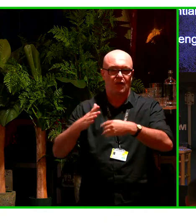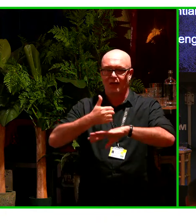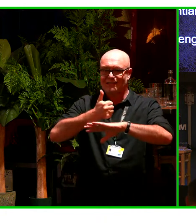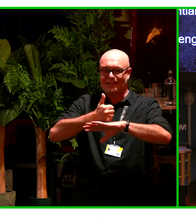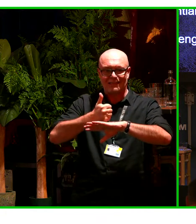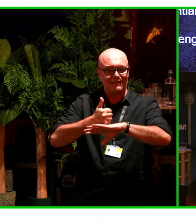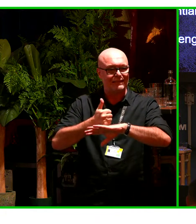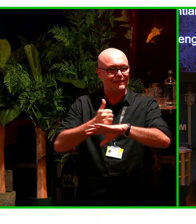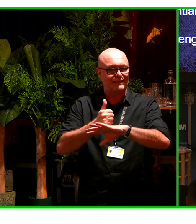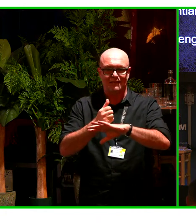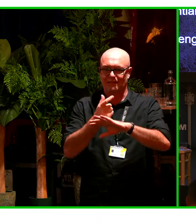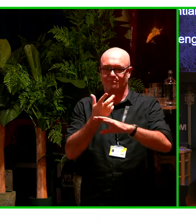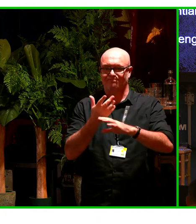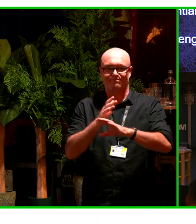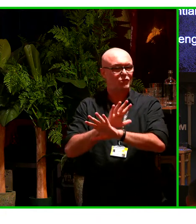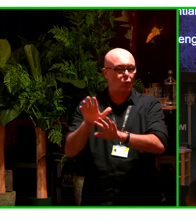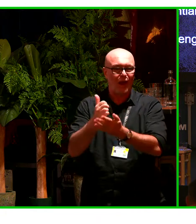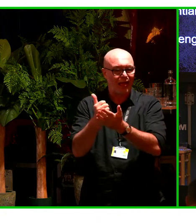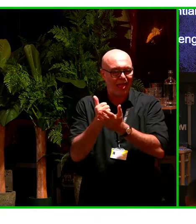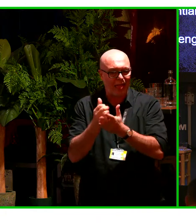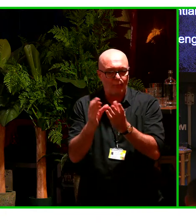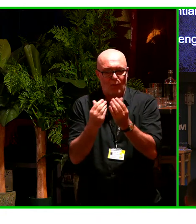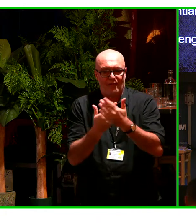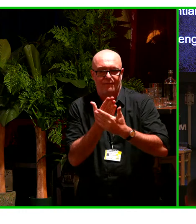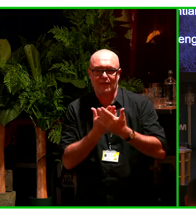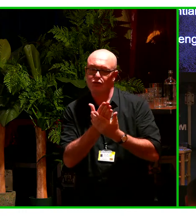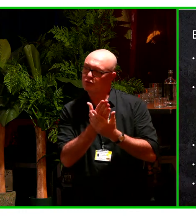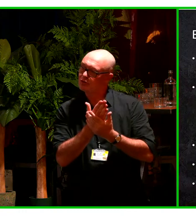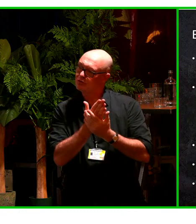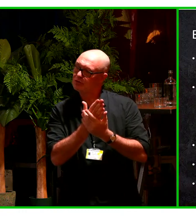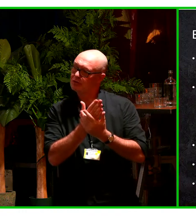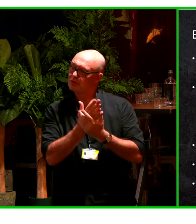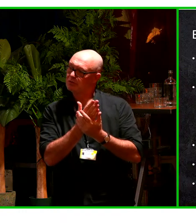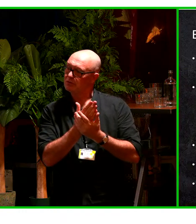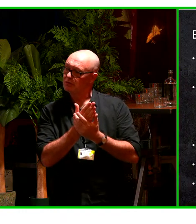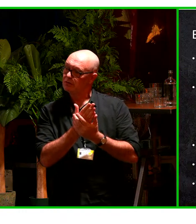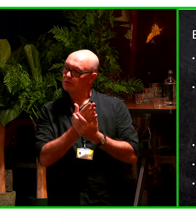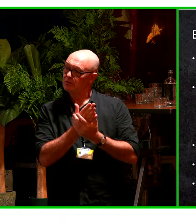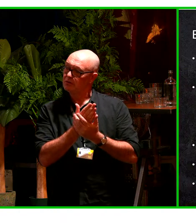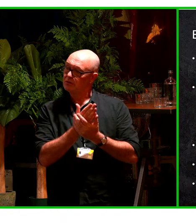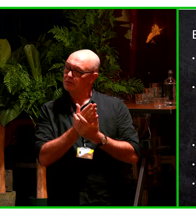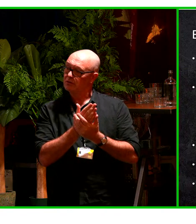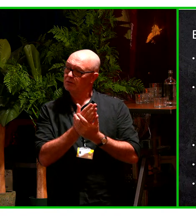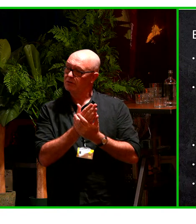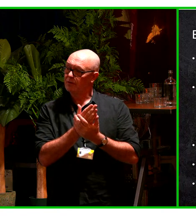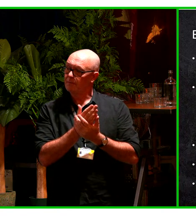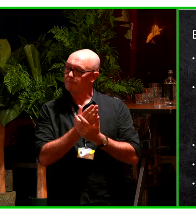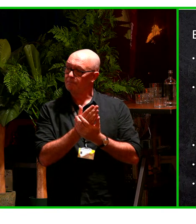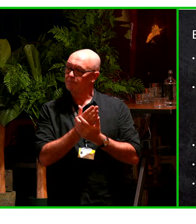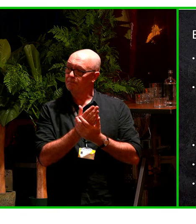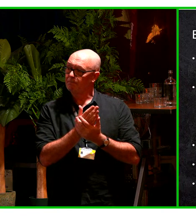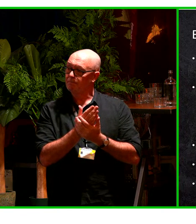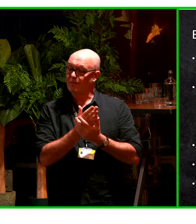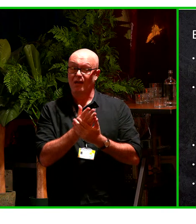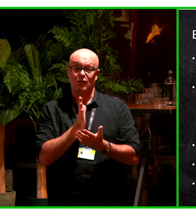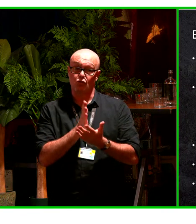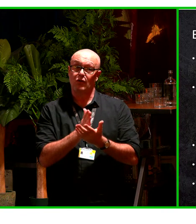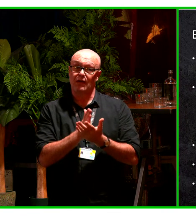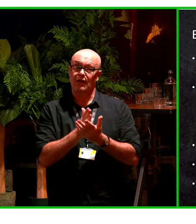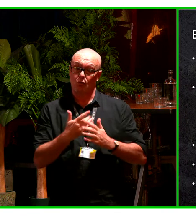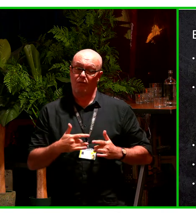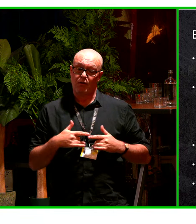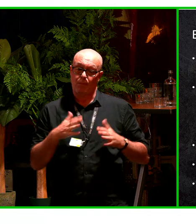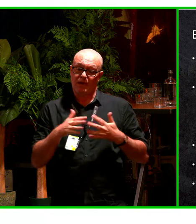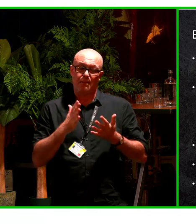you to use innovation. The insurers run for the hills as soon as you say innovative. And so it's really challenging for us to sort of